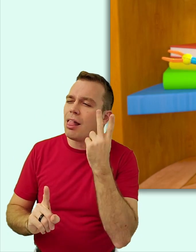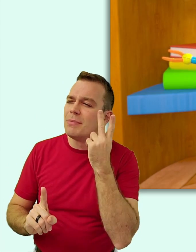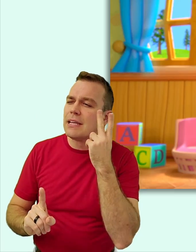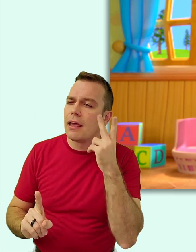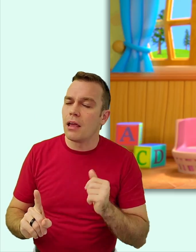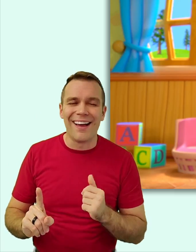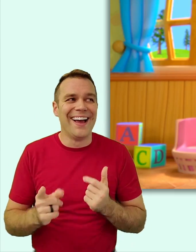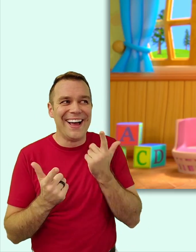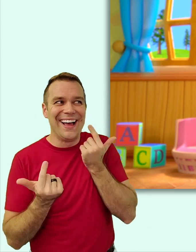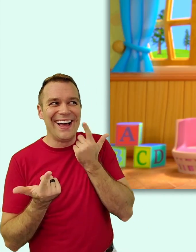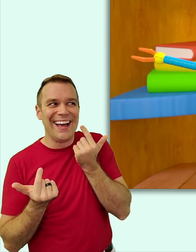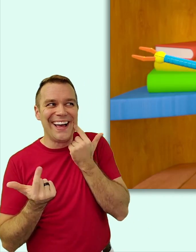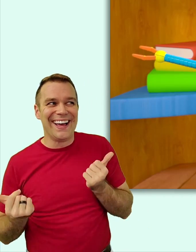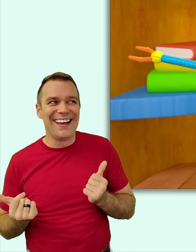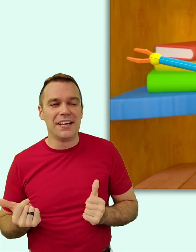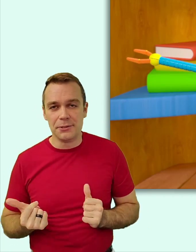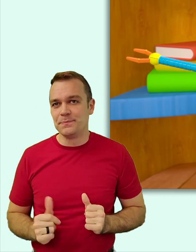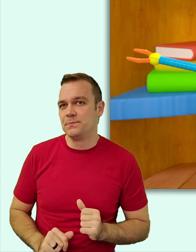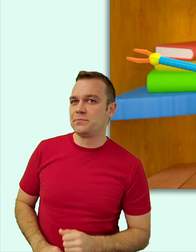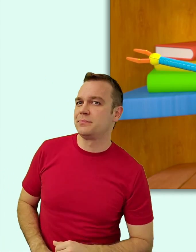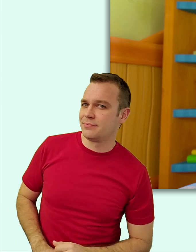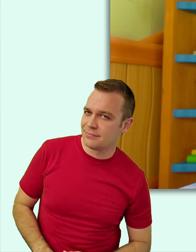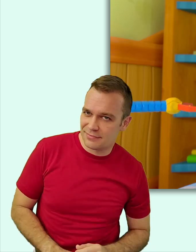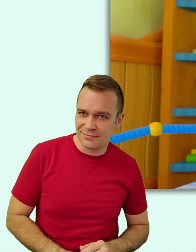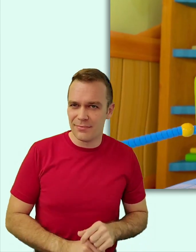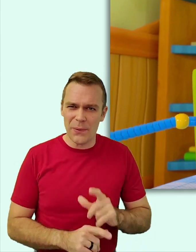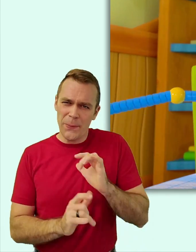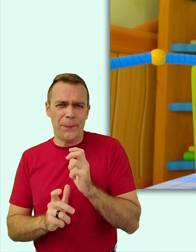brother. Open your mouth. Ha ha ha.